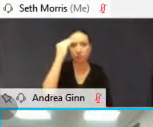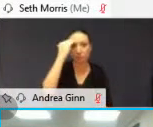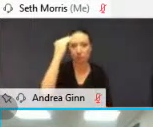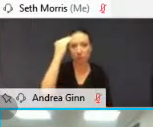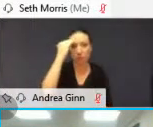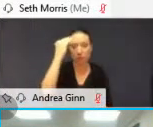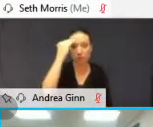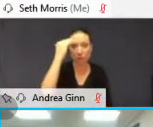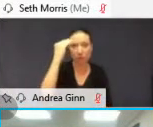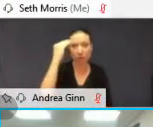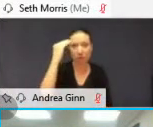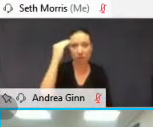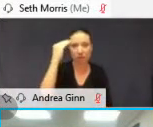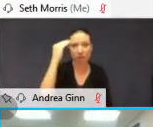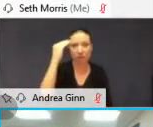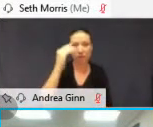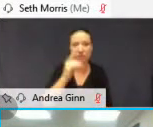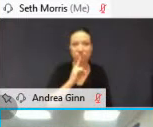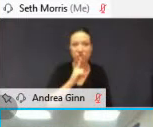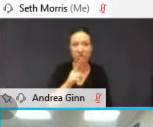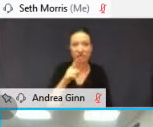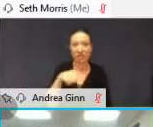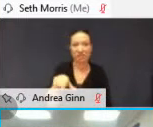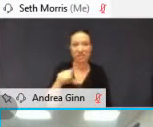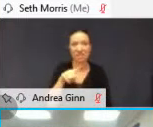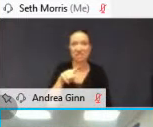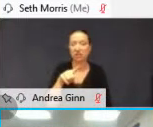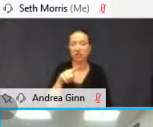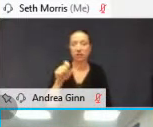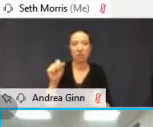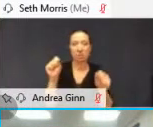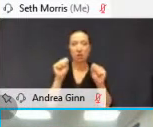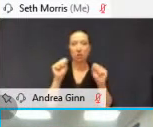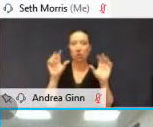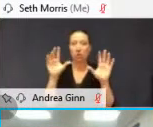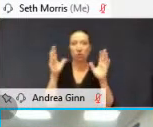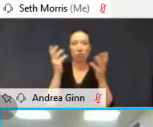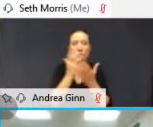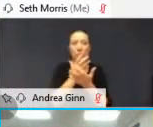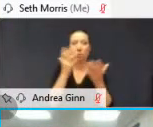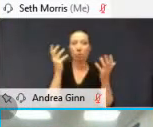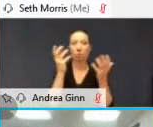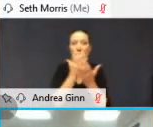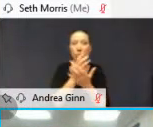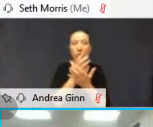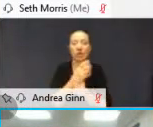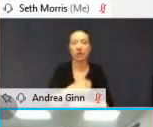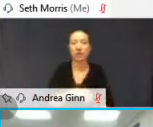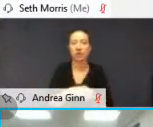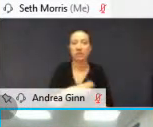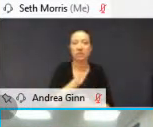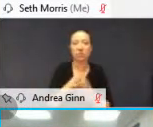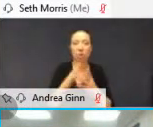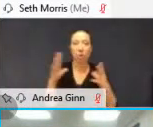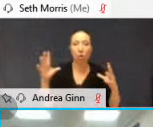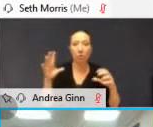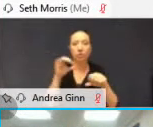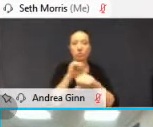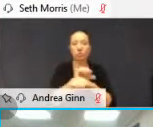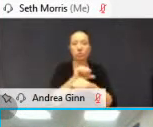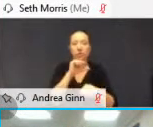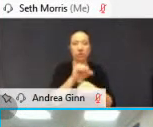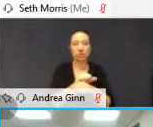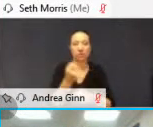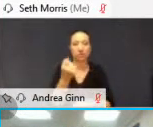this. This is really a miracle, and that this is an enormous amount of work. And keep in mind that if